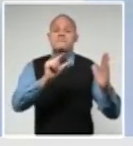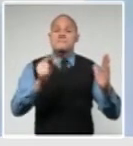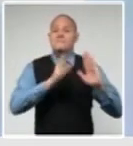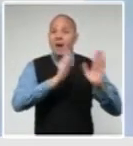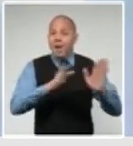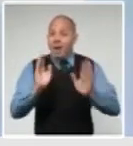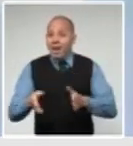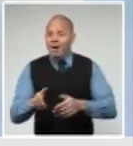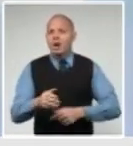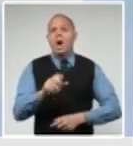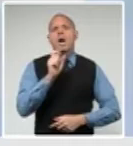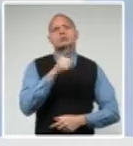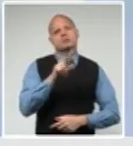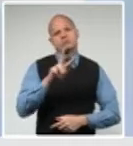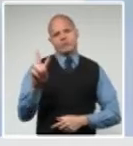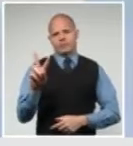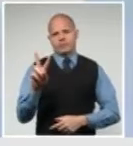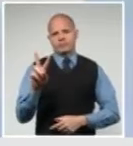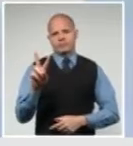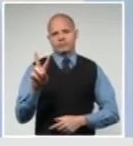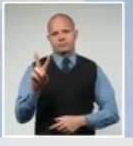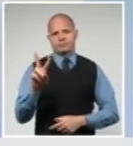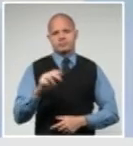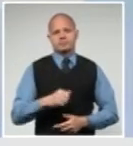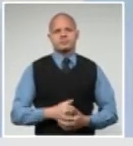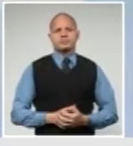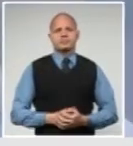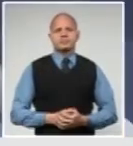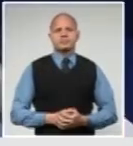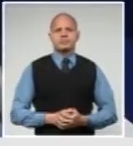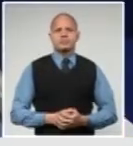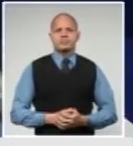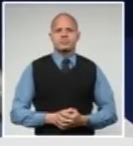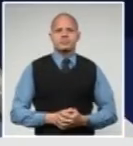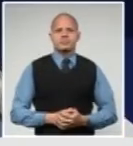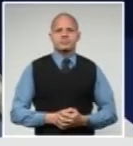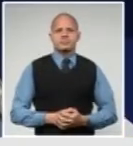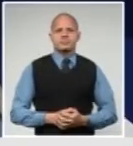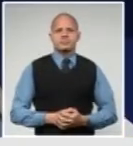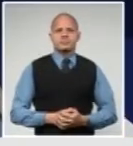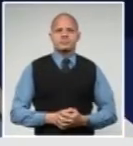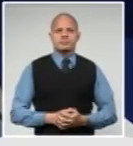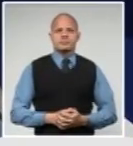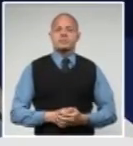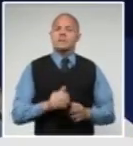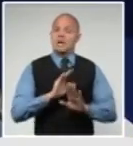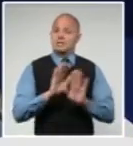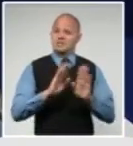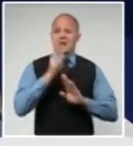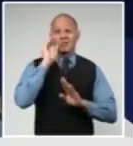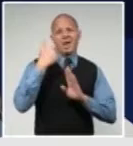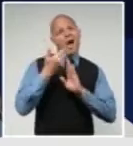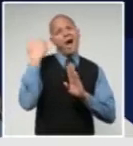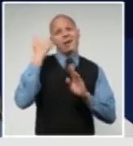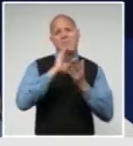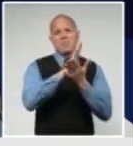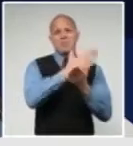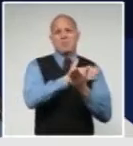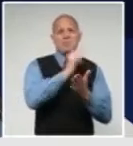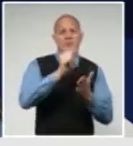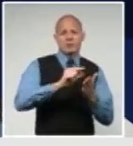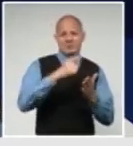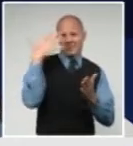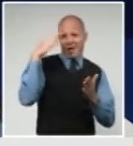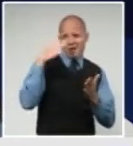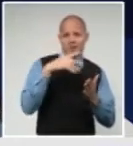pandemic. Yesterday, 29 patients were discharged from hospital, not a positive indicator concerning